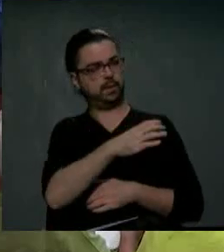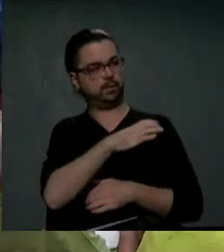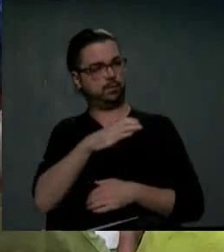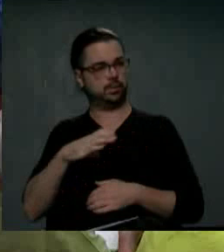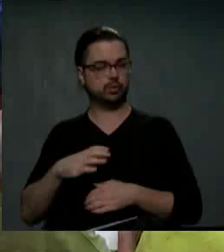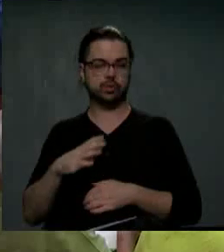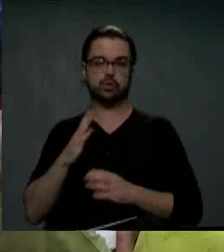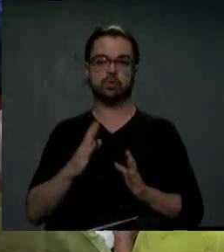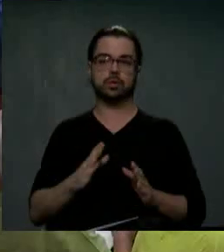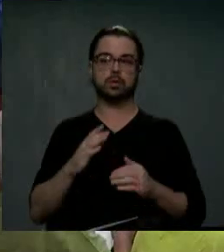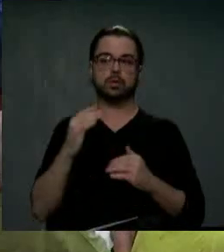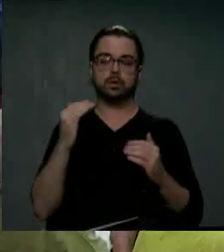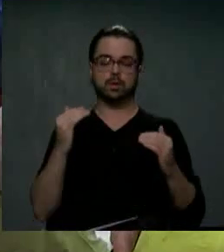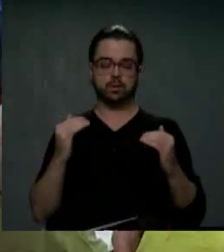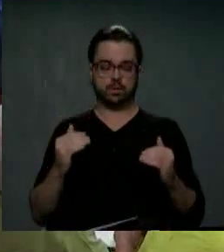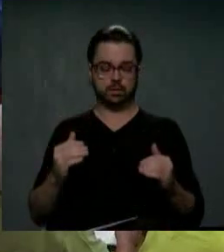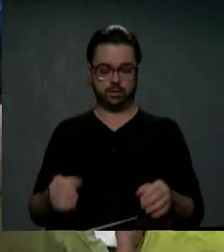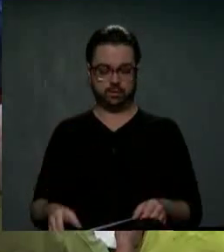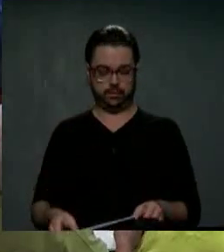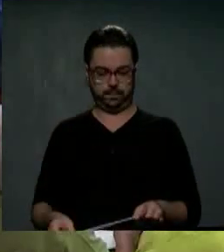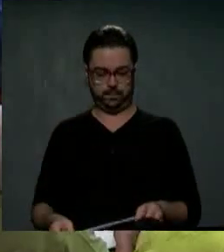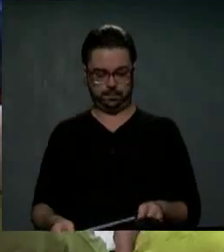Leahy.